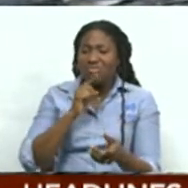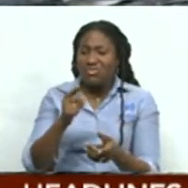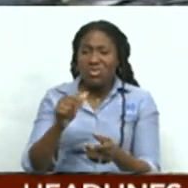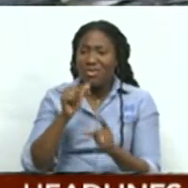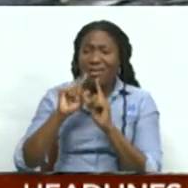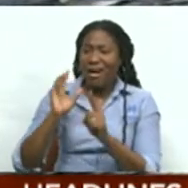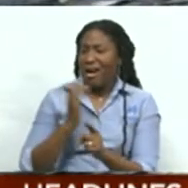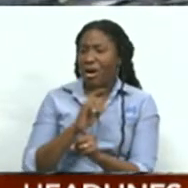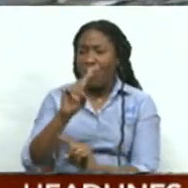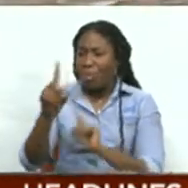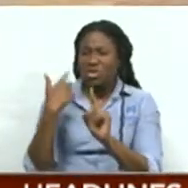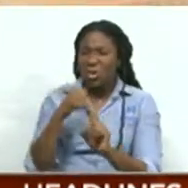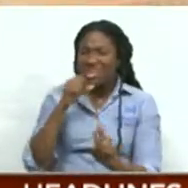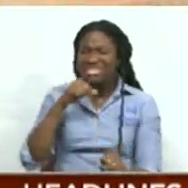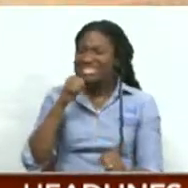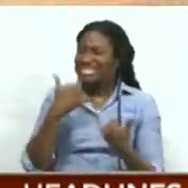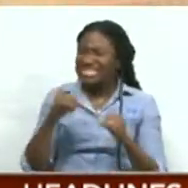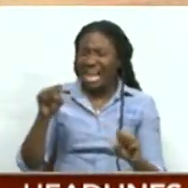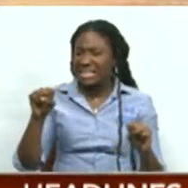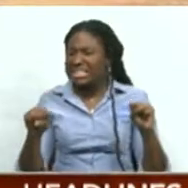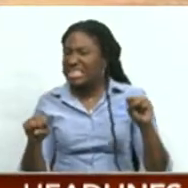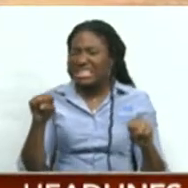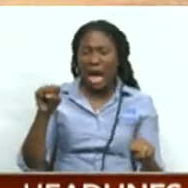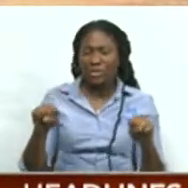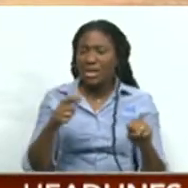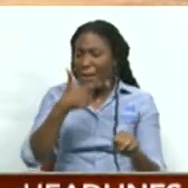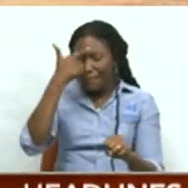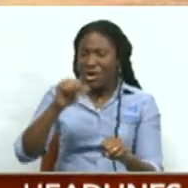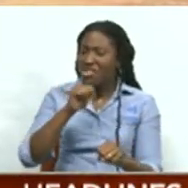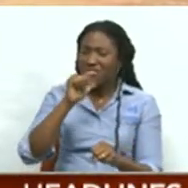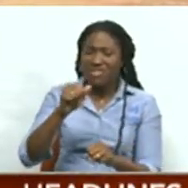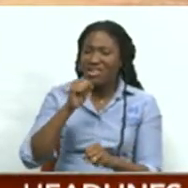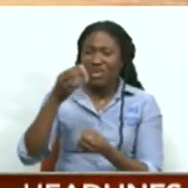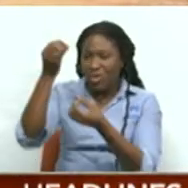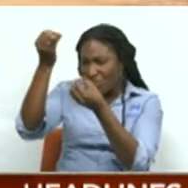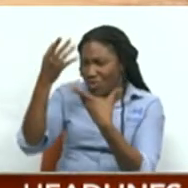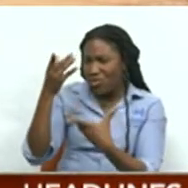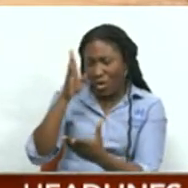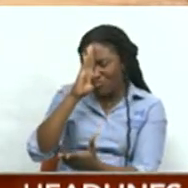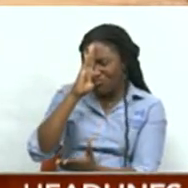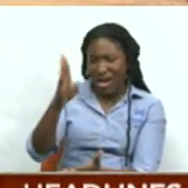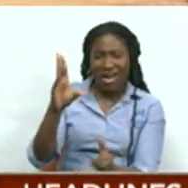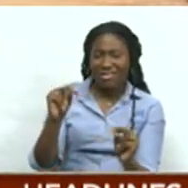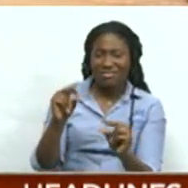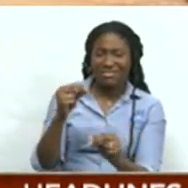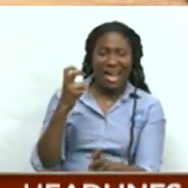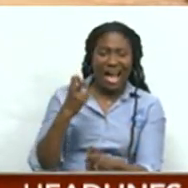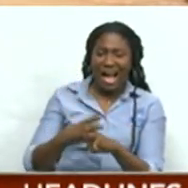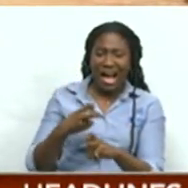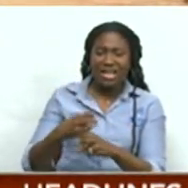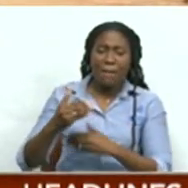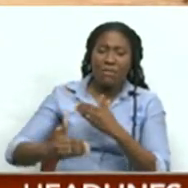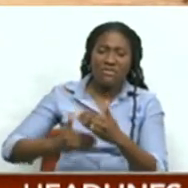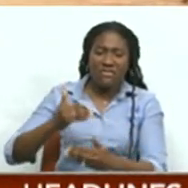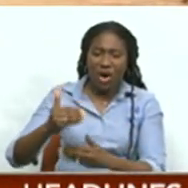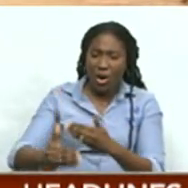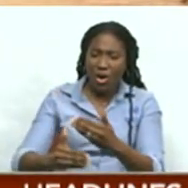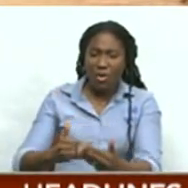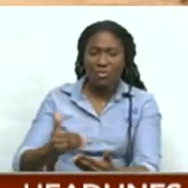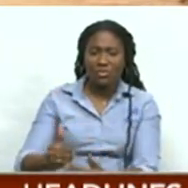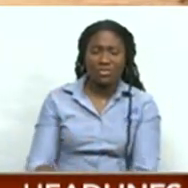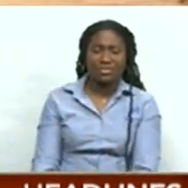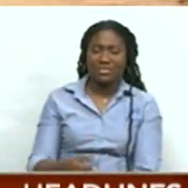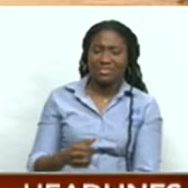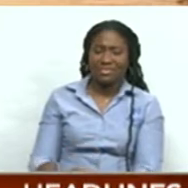us in doubt because it's not direct, you know, and it's hard to move forward or even, well, I could never say move on, but to